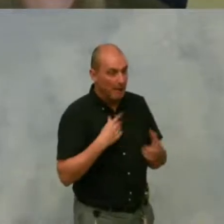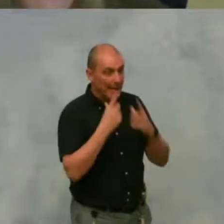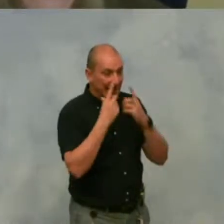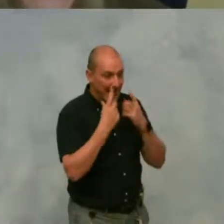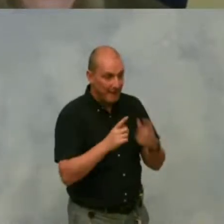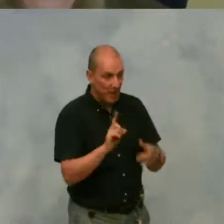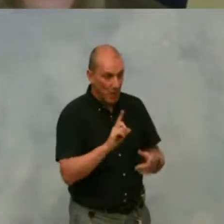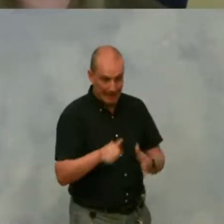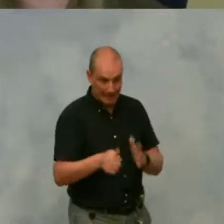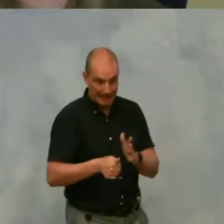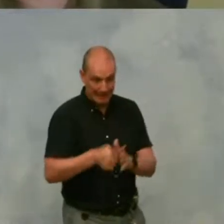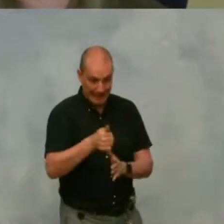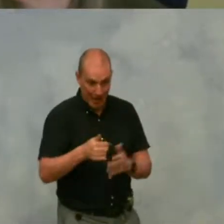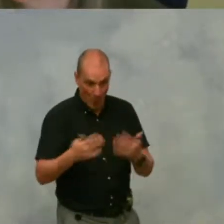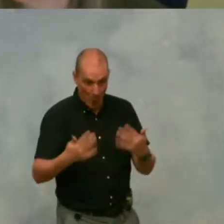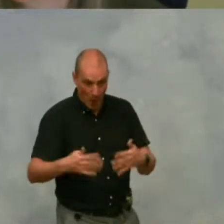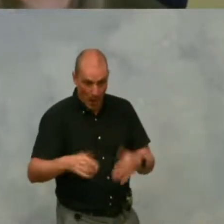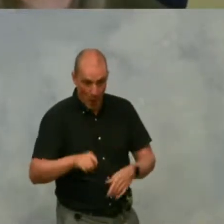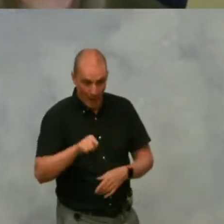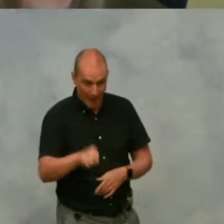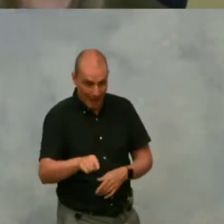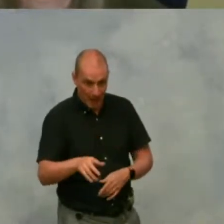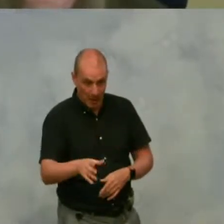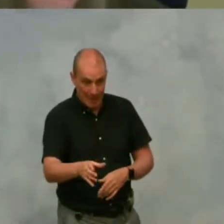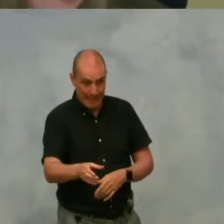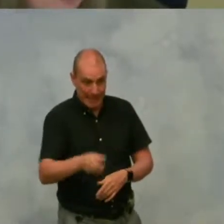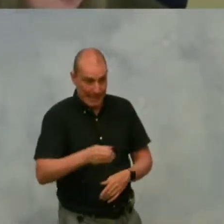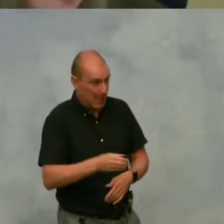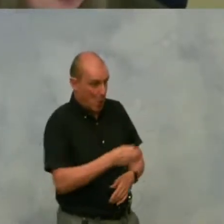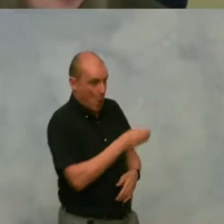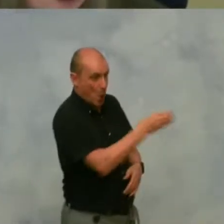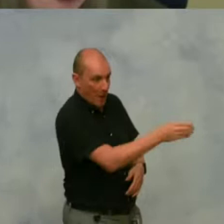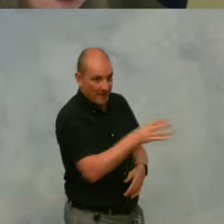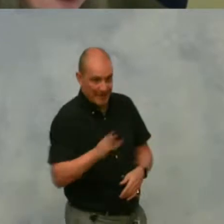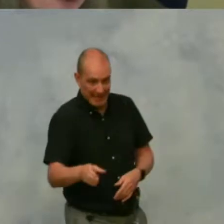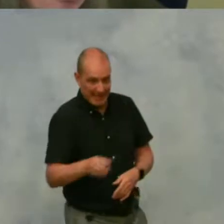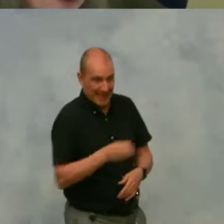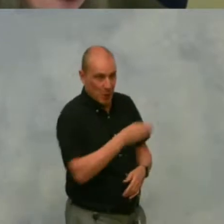we make something more attractive in one area, are we just detracting